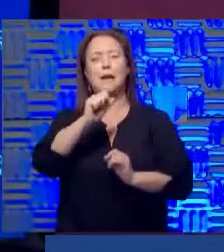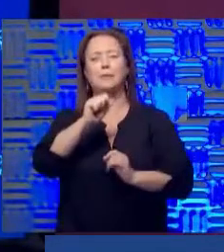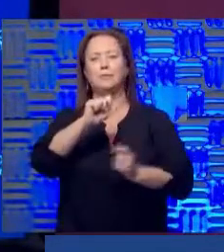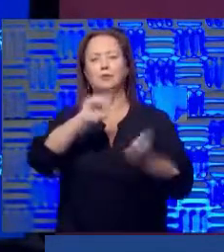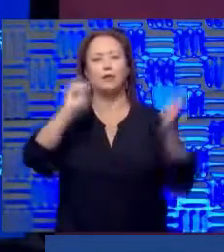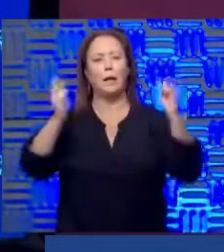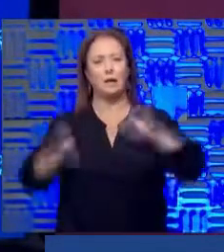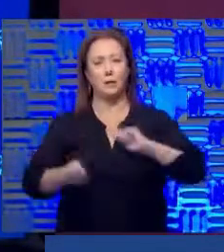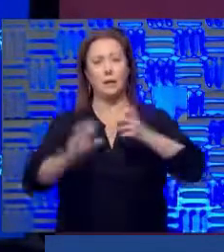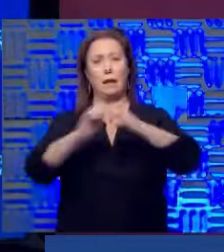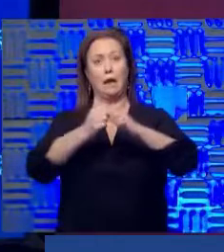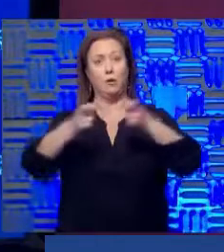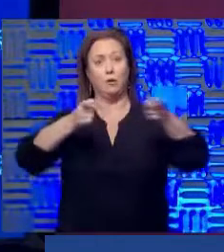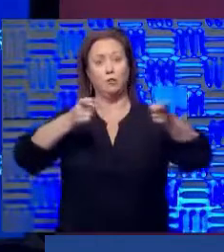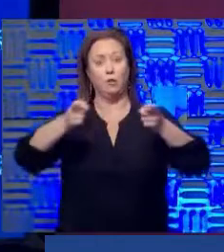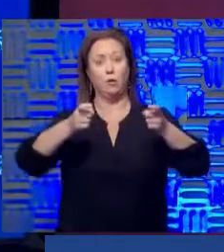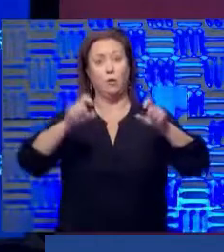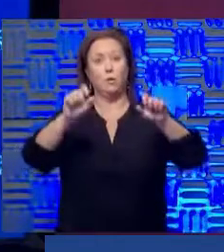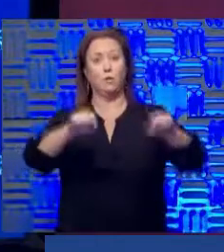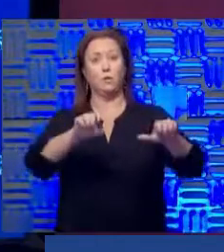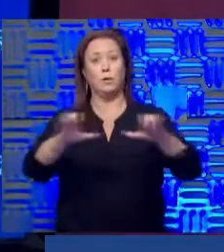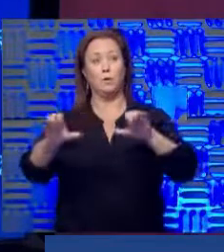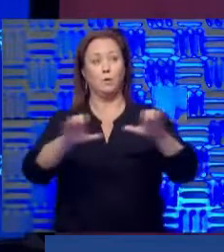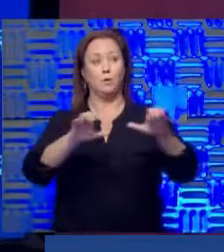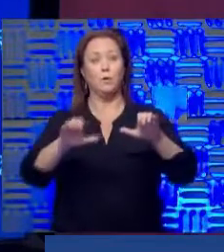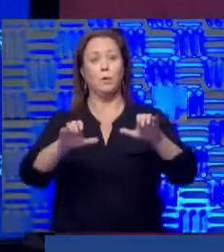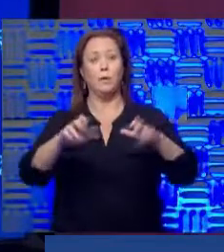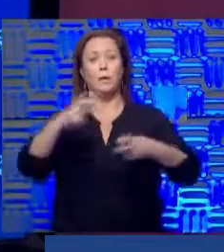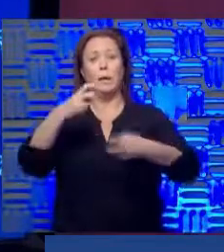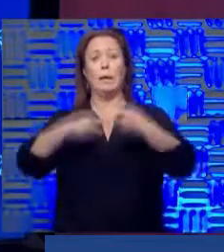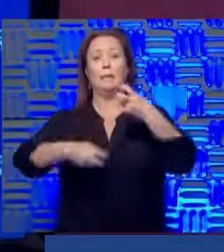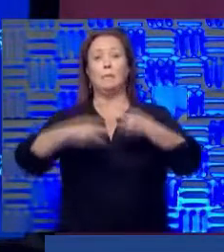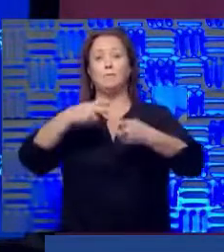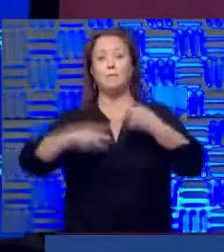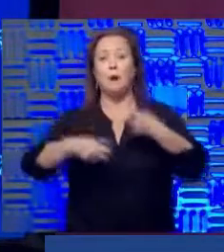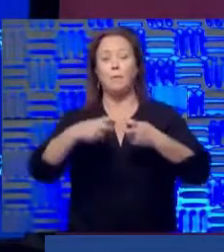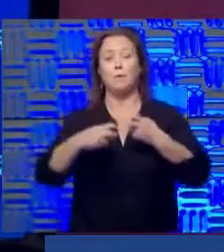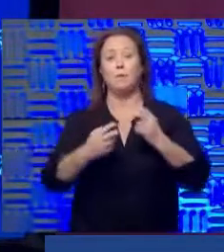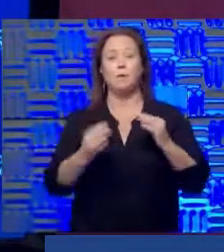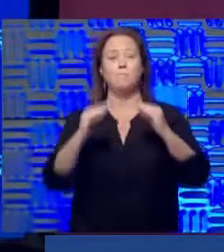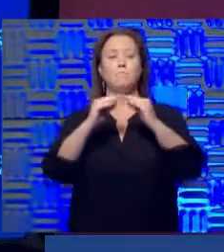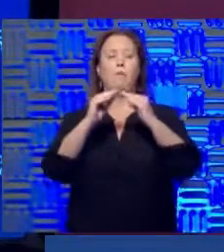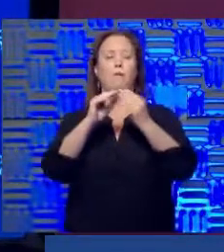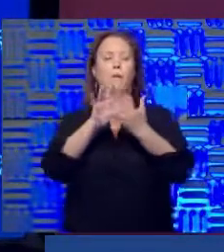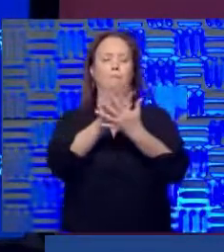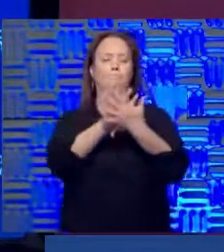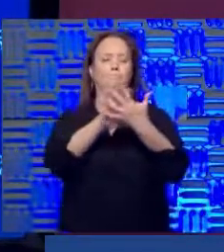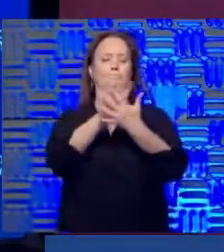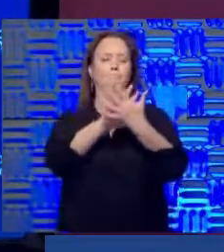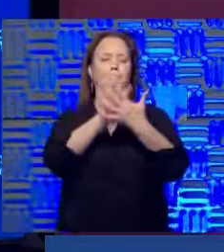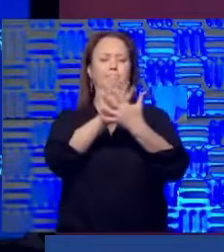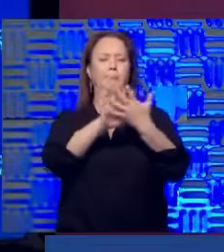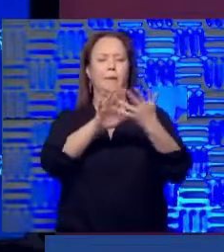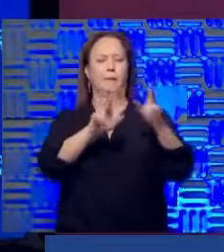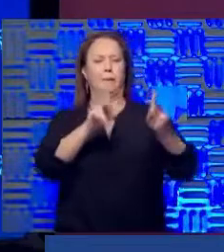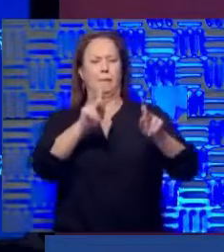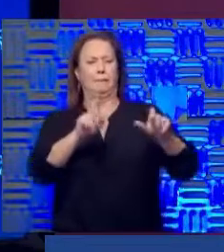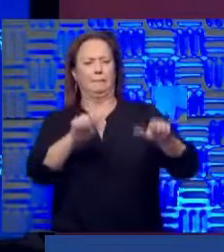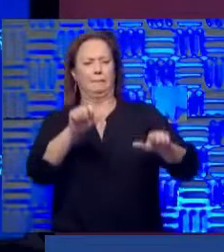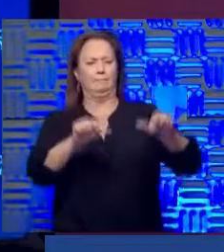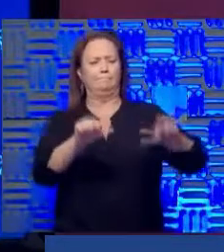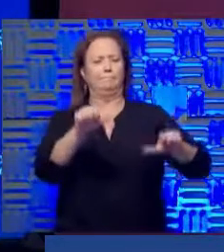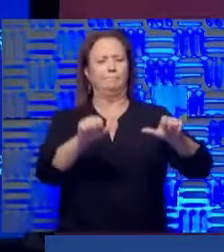can actually control and what they can do. The problem is that when we get into more of this gray area and people have their